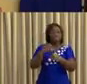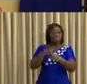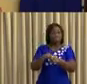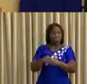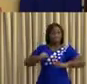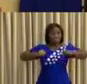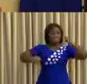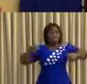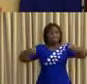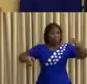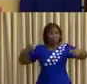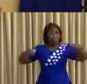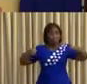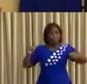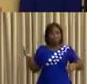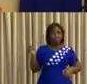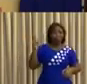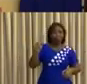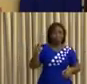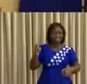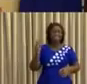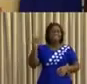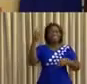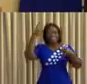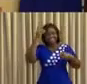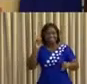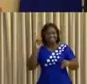rather than the streets, that determined its outcome.